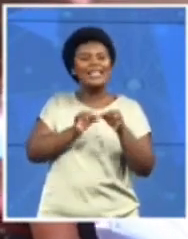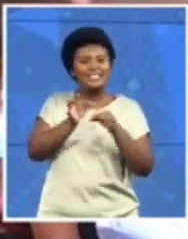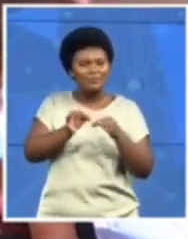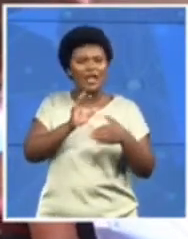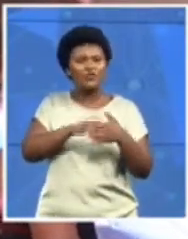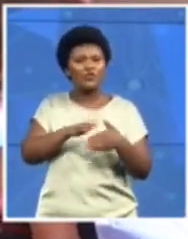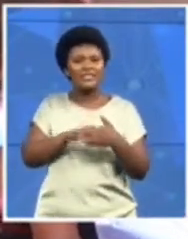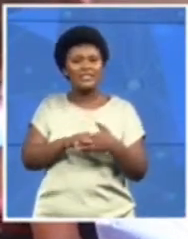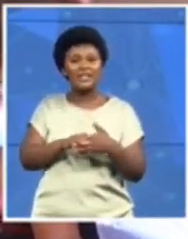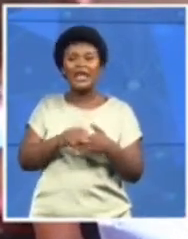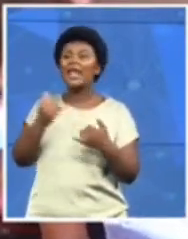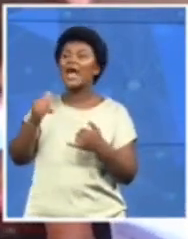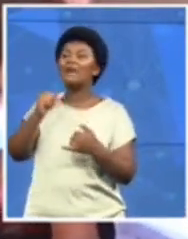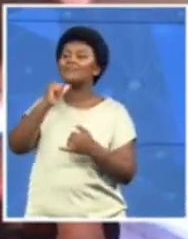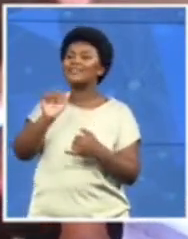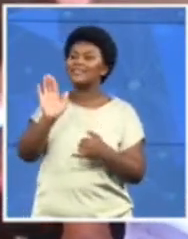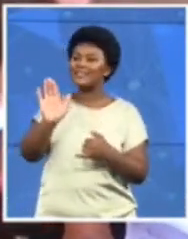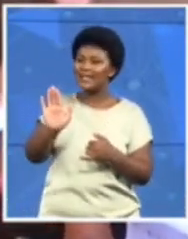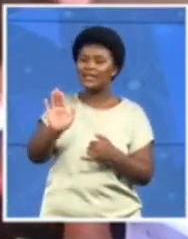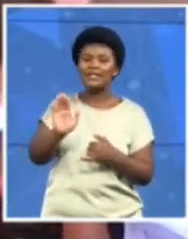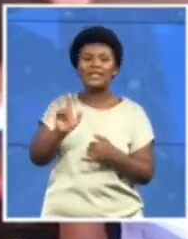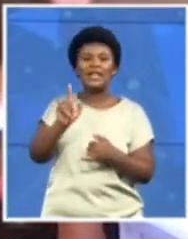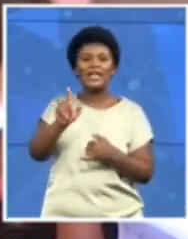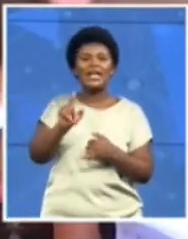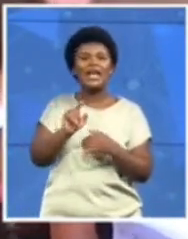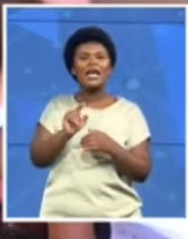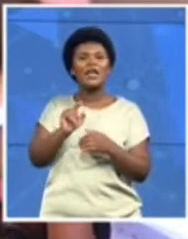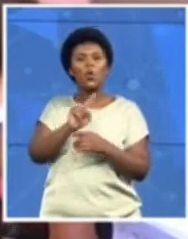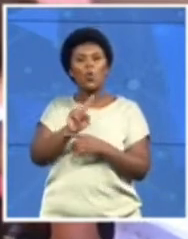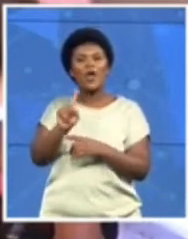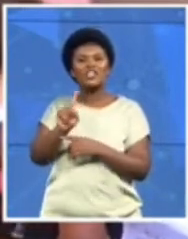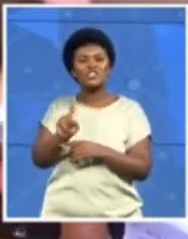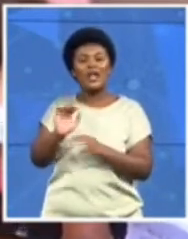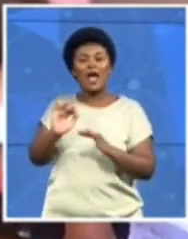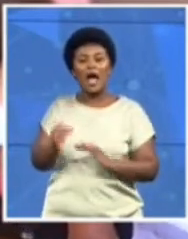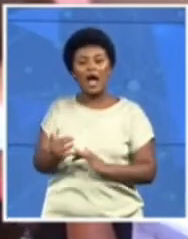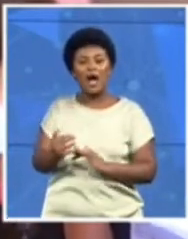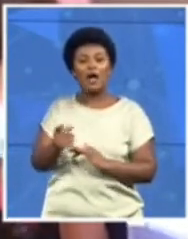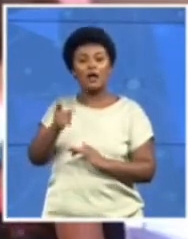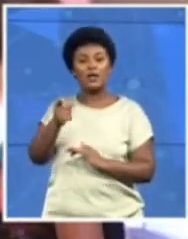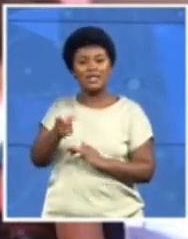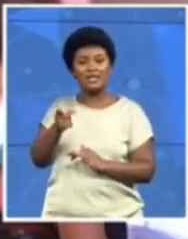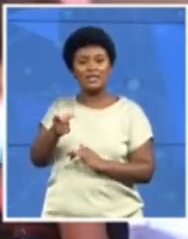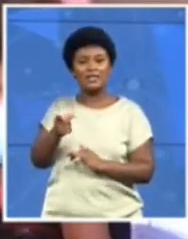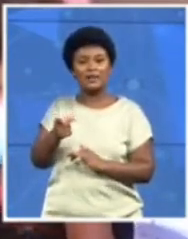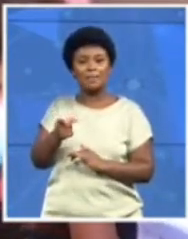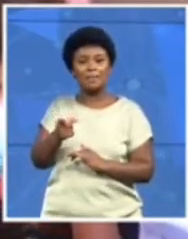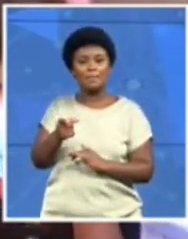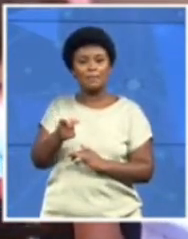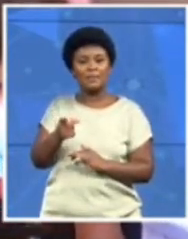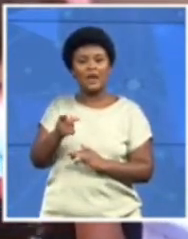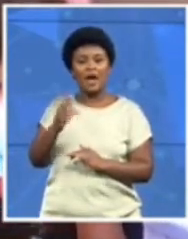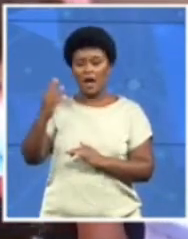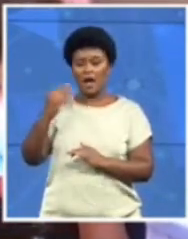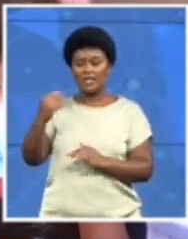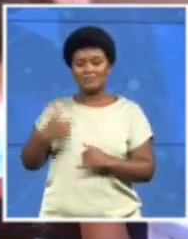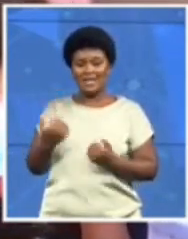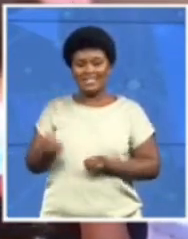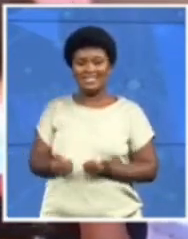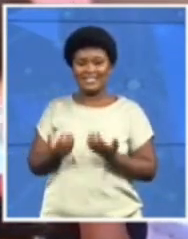a response to a question of how did he secure my services and whether is he paying for